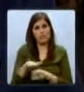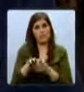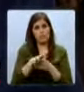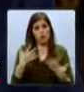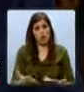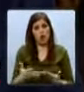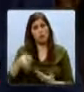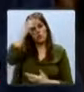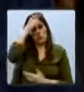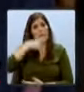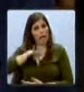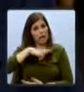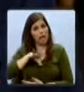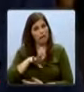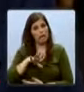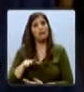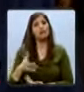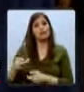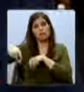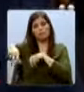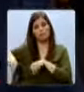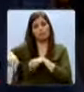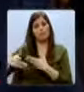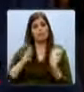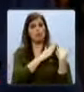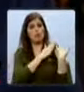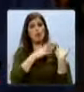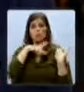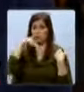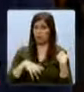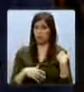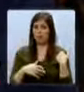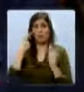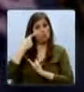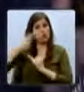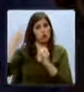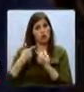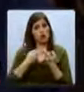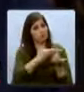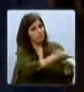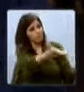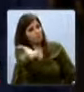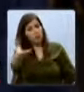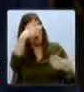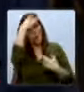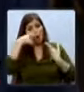os alemães que querem e fazem questão de ter aqui responsáveis portugueses para mostrarem à sua opinião